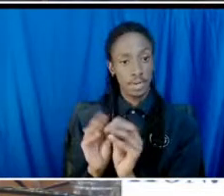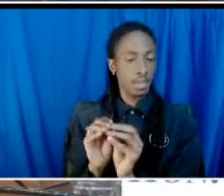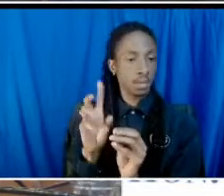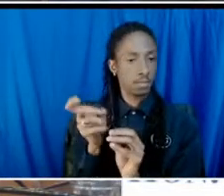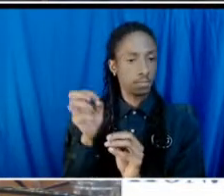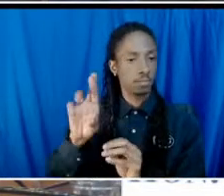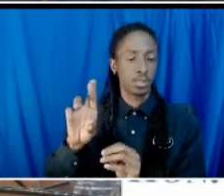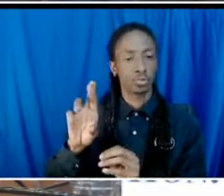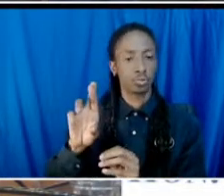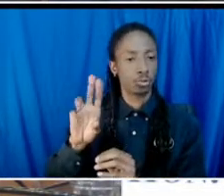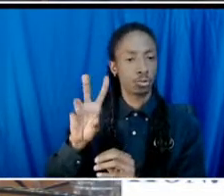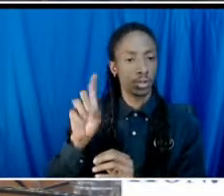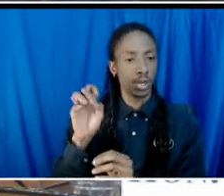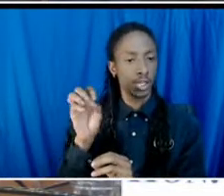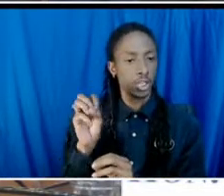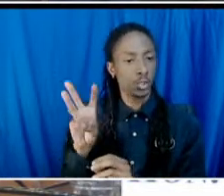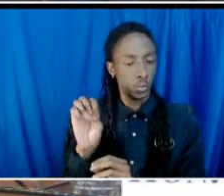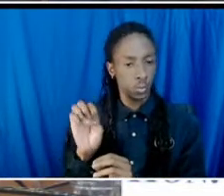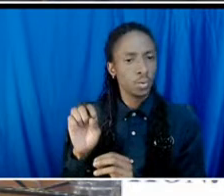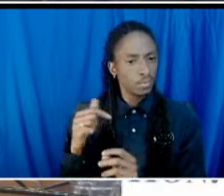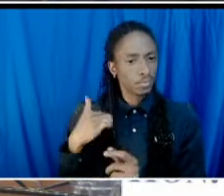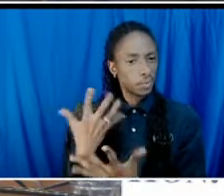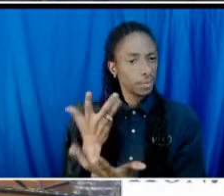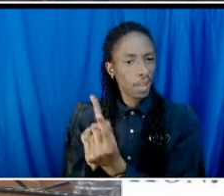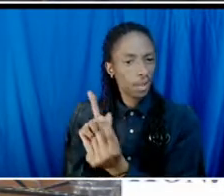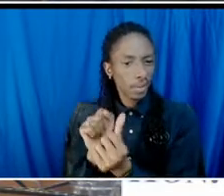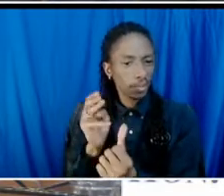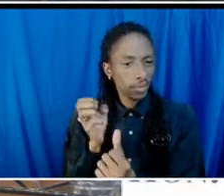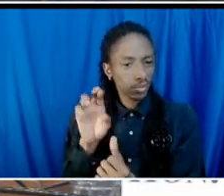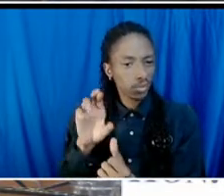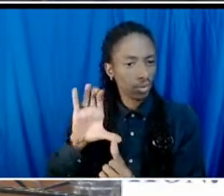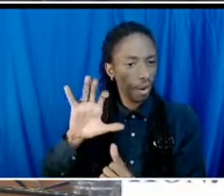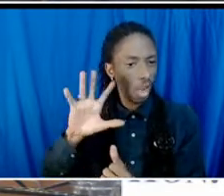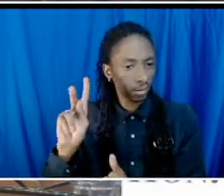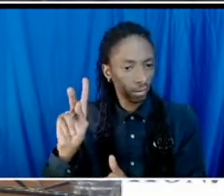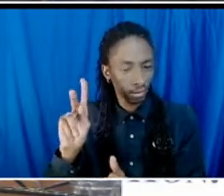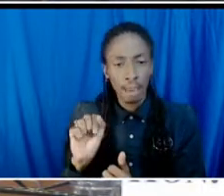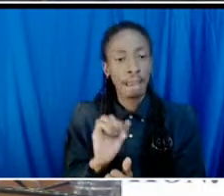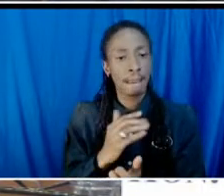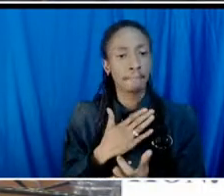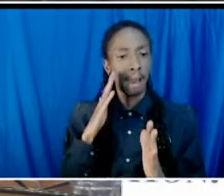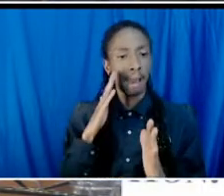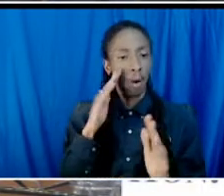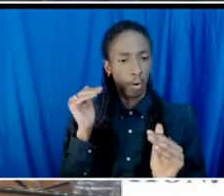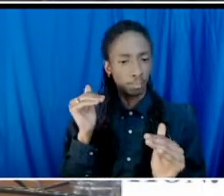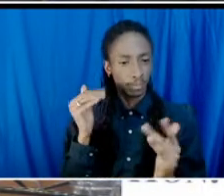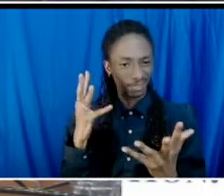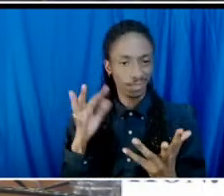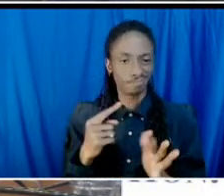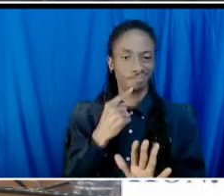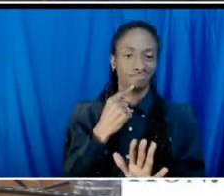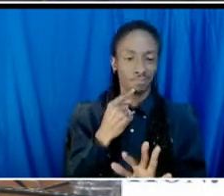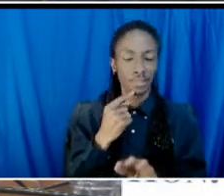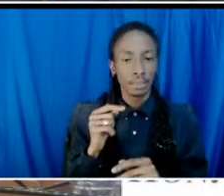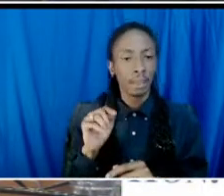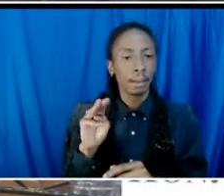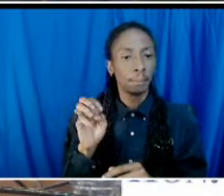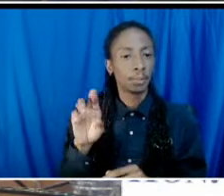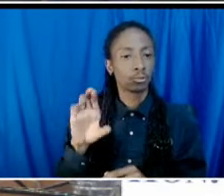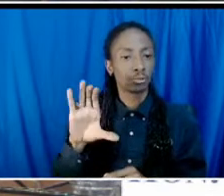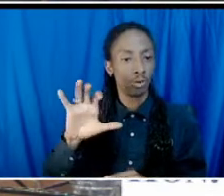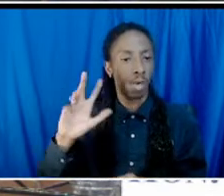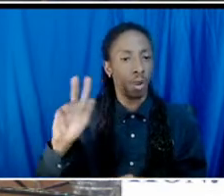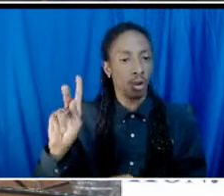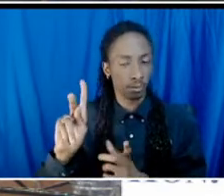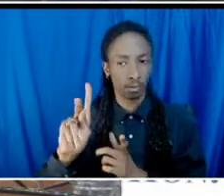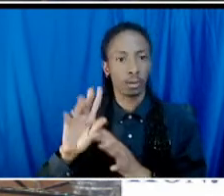met with Mr. Clark, and I guess my hopes were disappointed in that Mr. Clark continued to express the